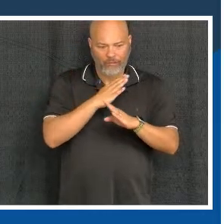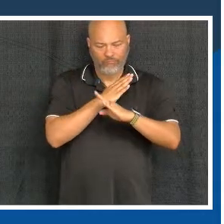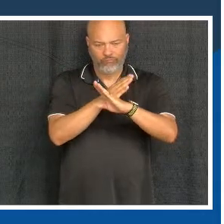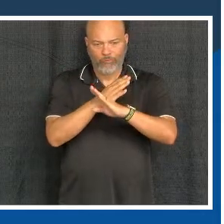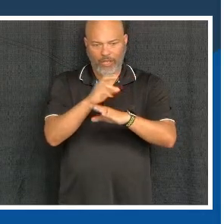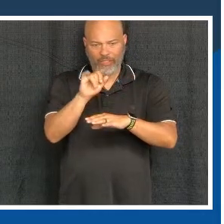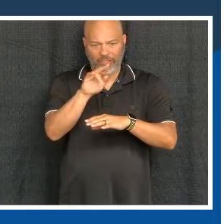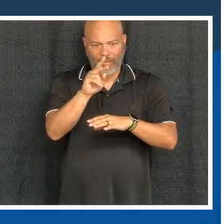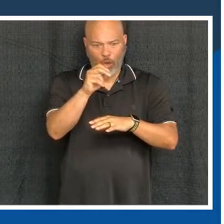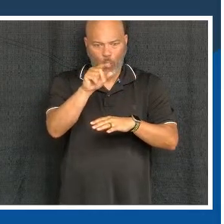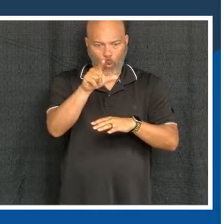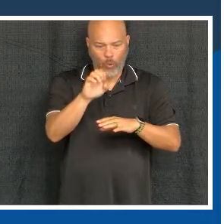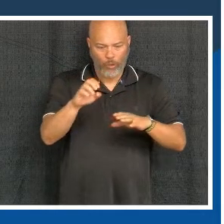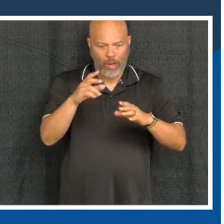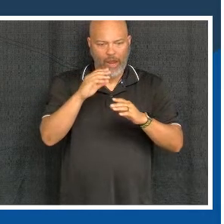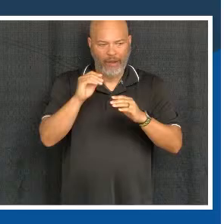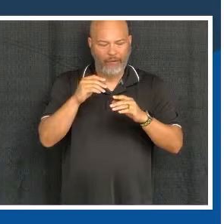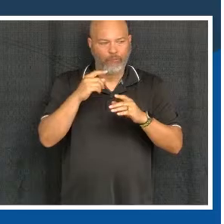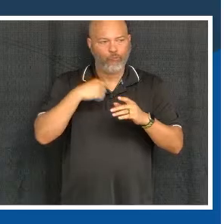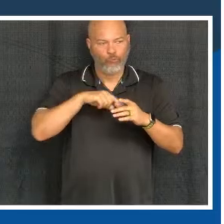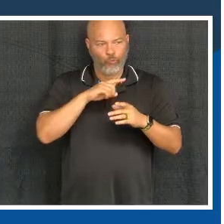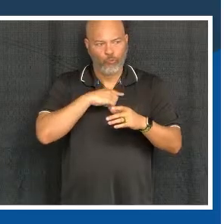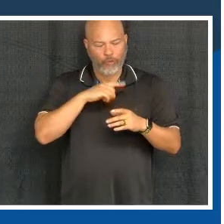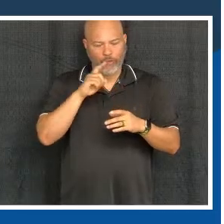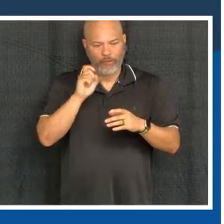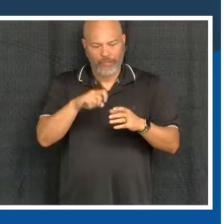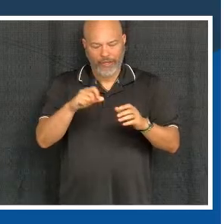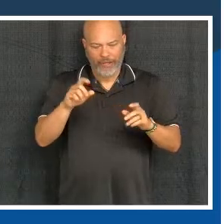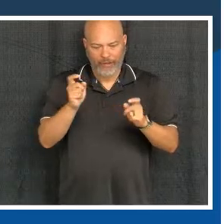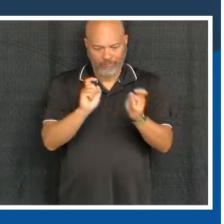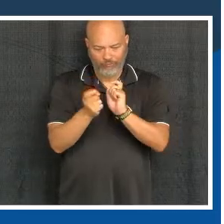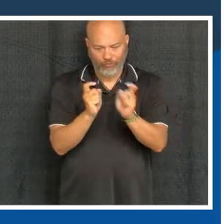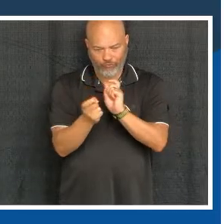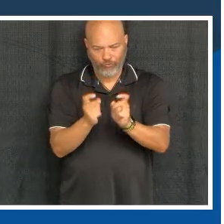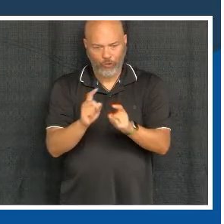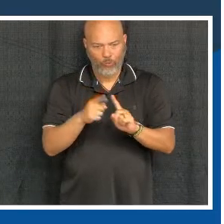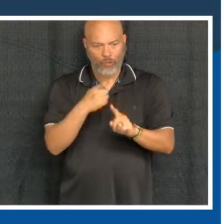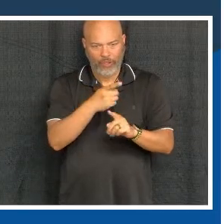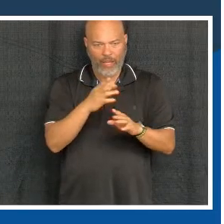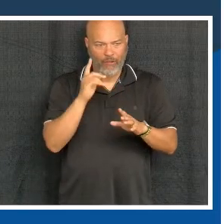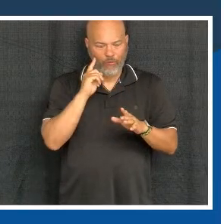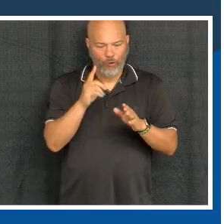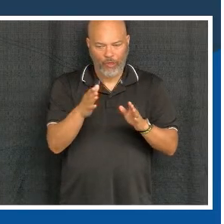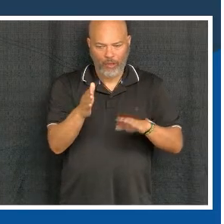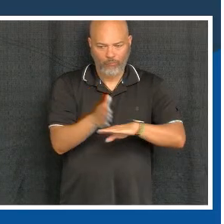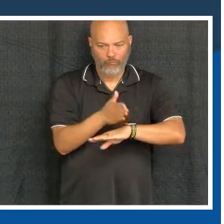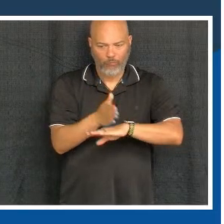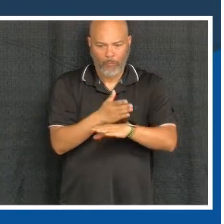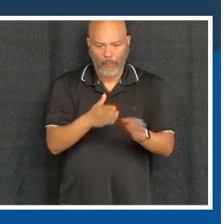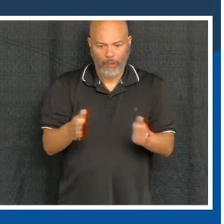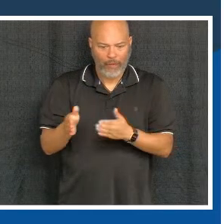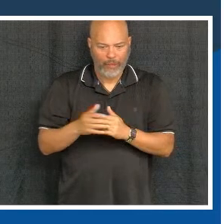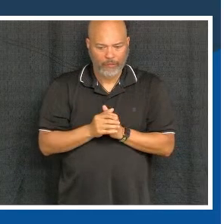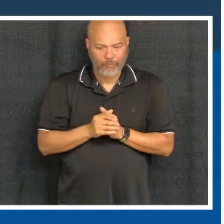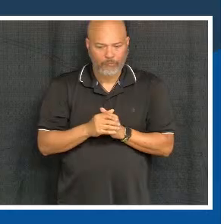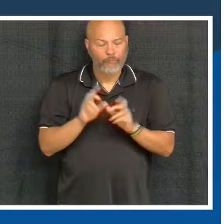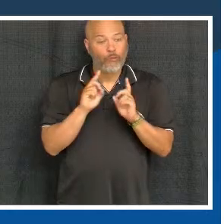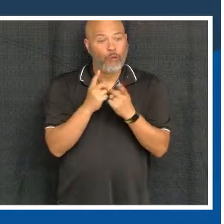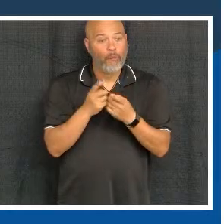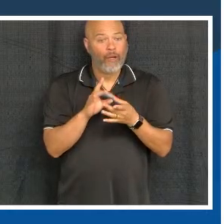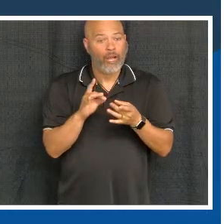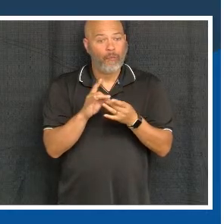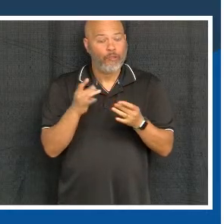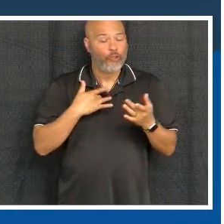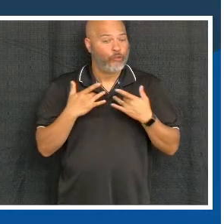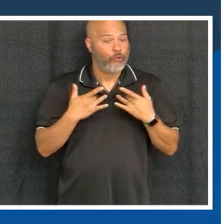with access to the north. So we'll adjust that when they come back in for their development phase. Department comments